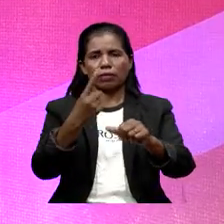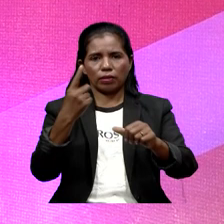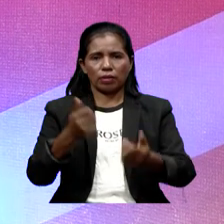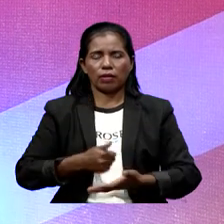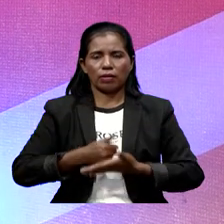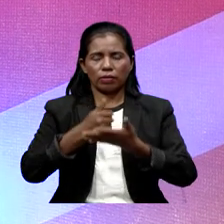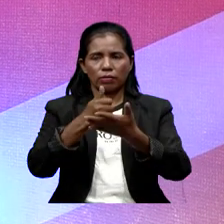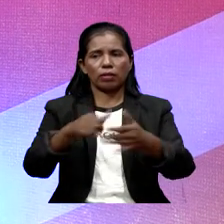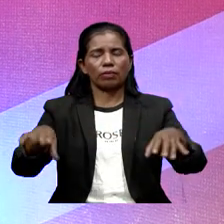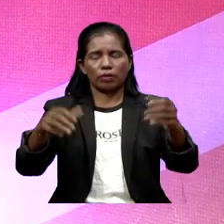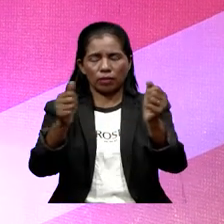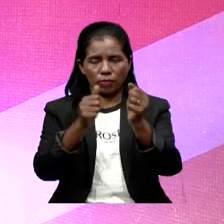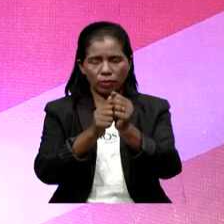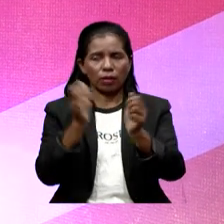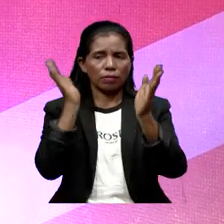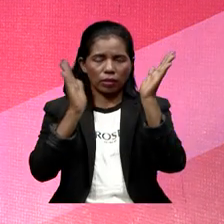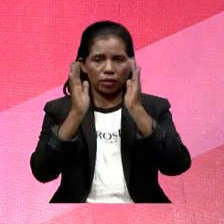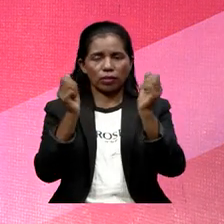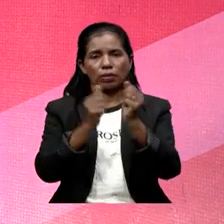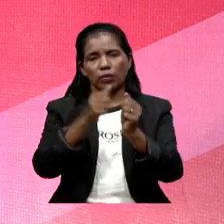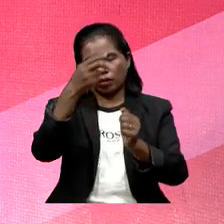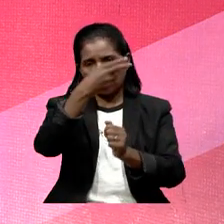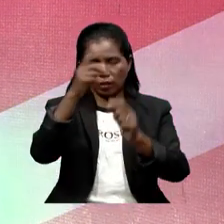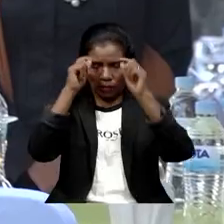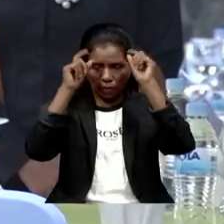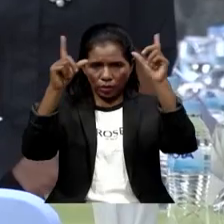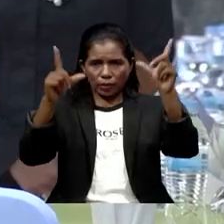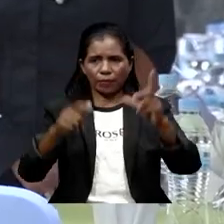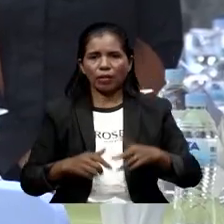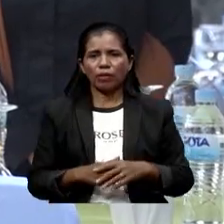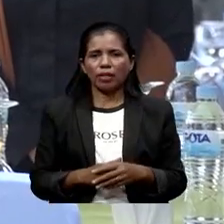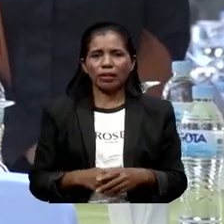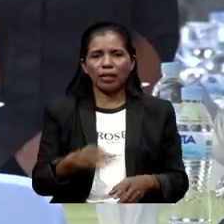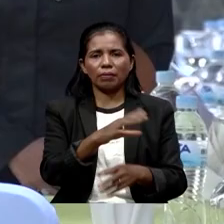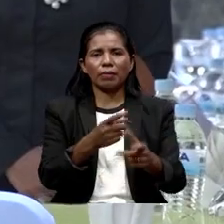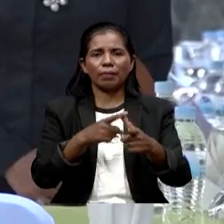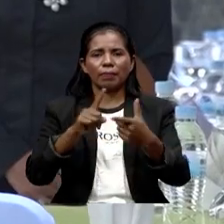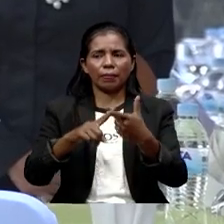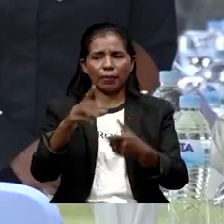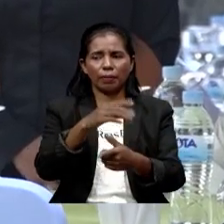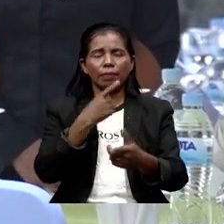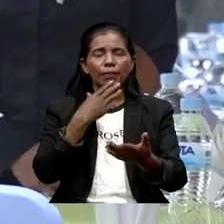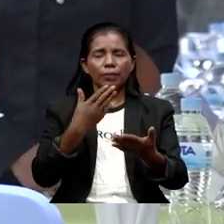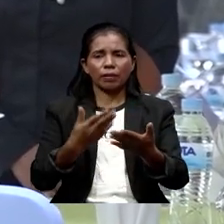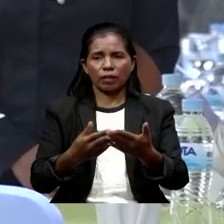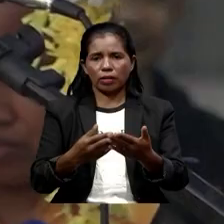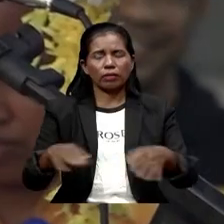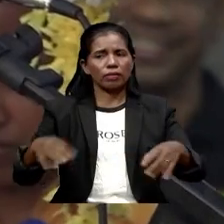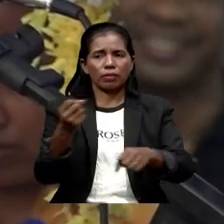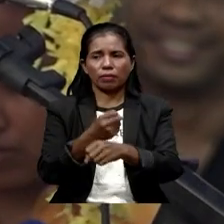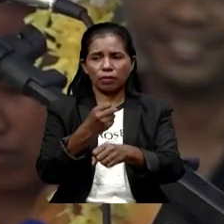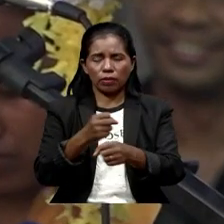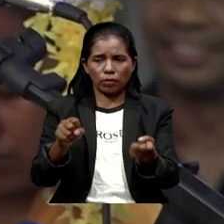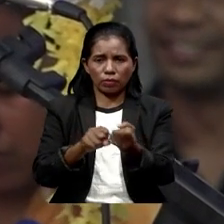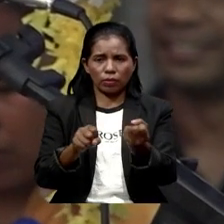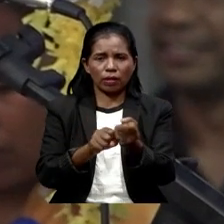enhanced collaboration between Malaysia and Timor-Leste. Diplomata Malásia nem moço o subacidadão Malásia roto, até esforço ano, onde contribui